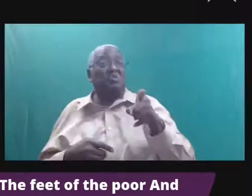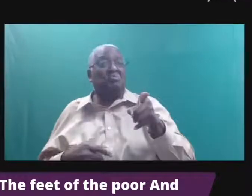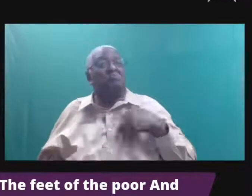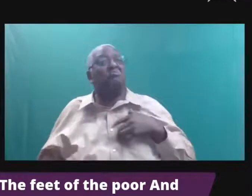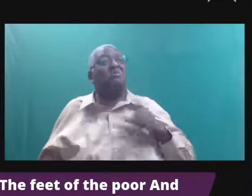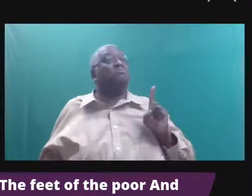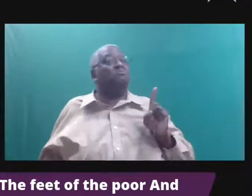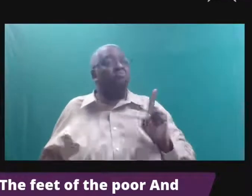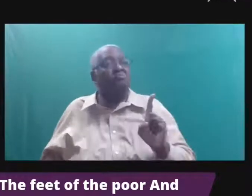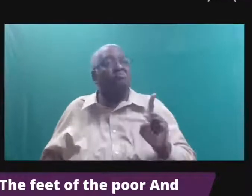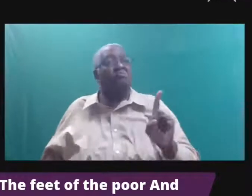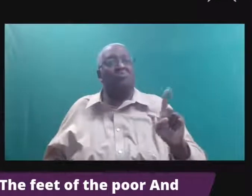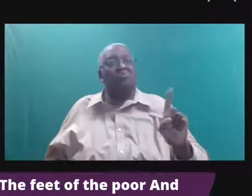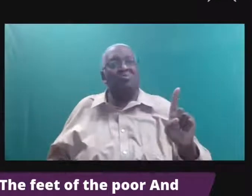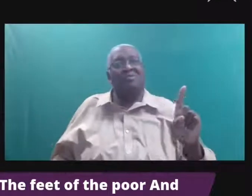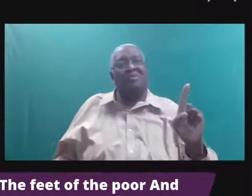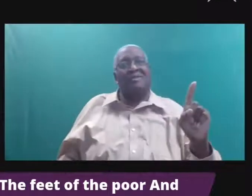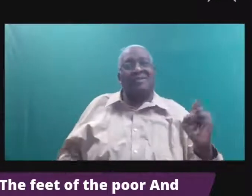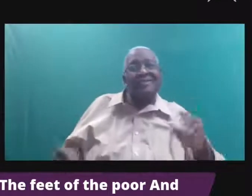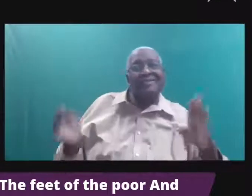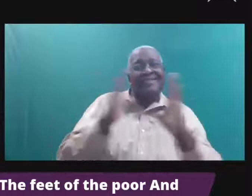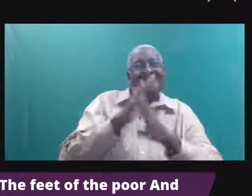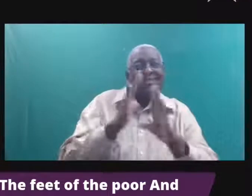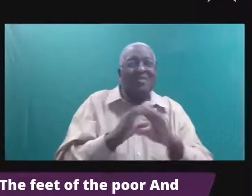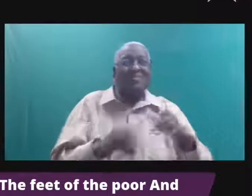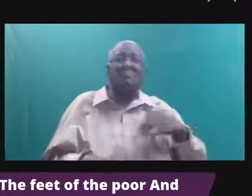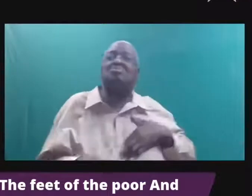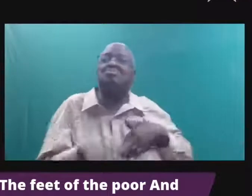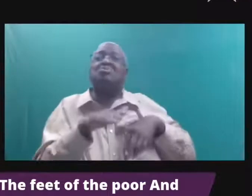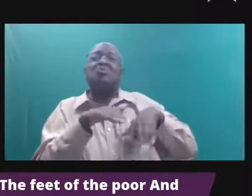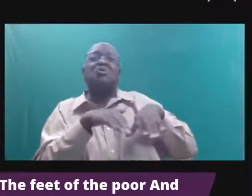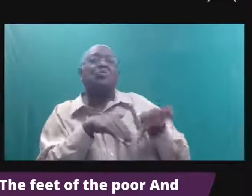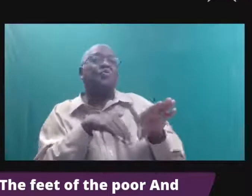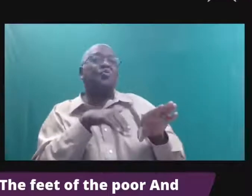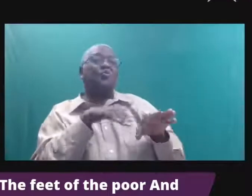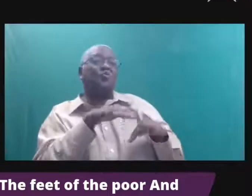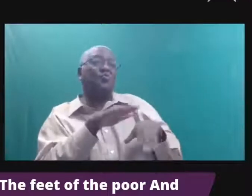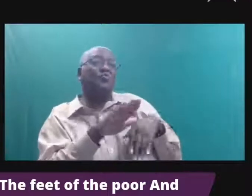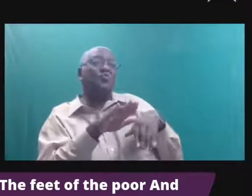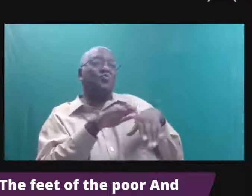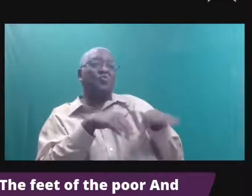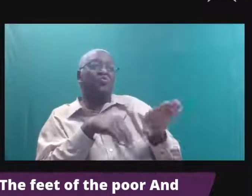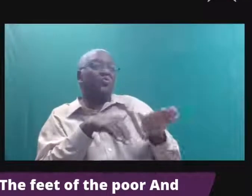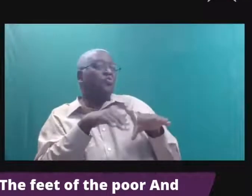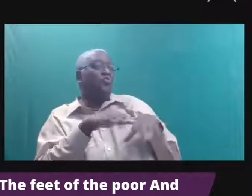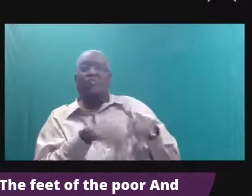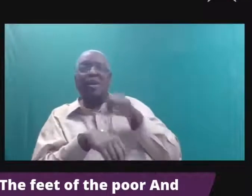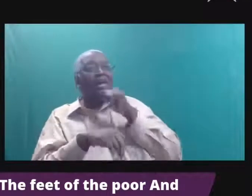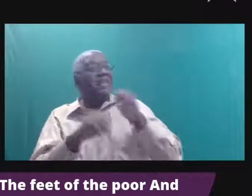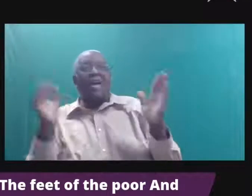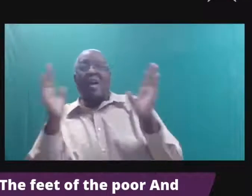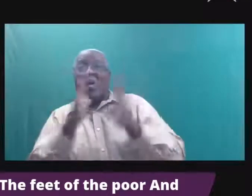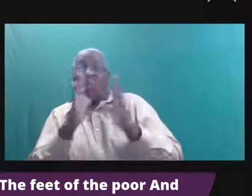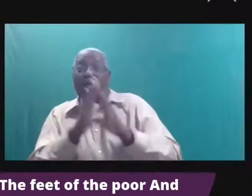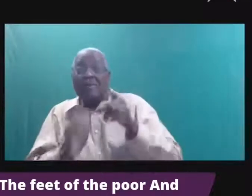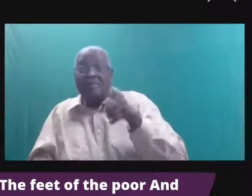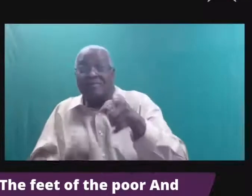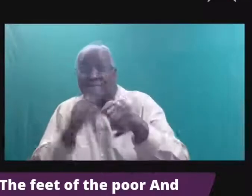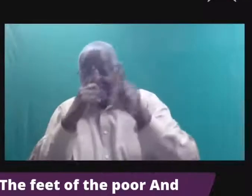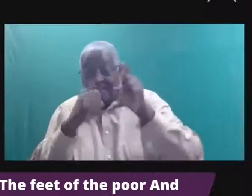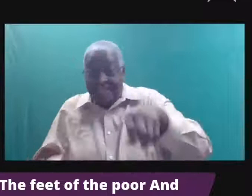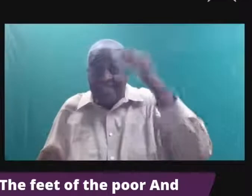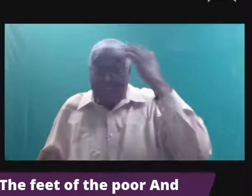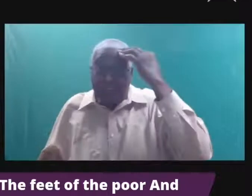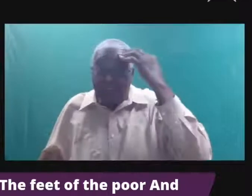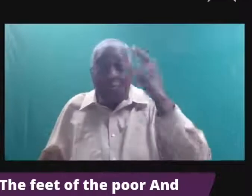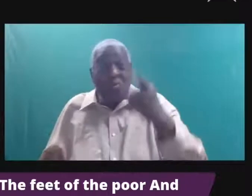I'm rocking back and forth. I'm taking it step by step. The storms don't bother me. And you need to know that when you make